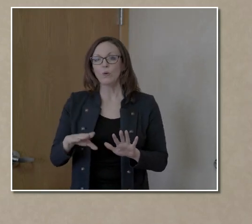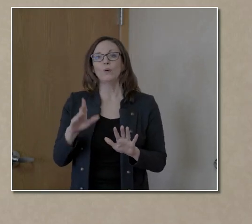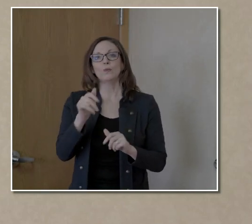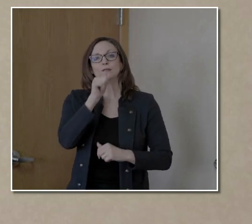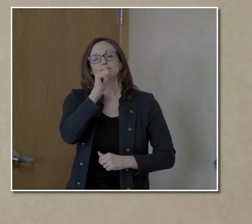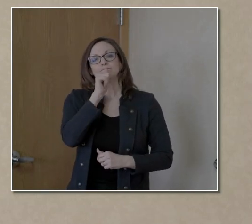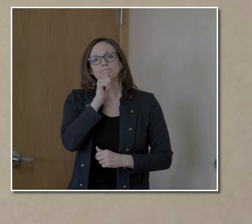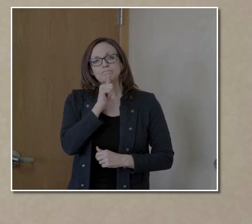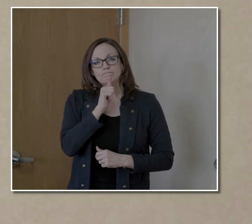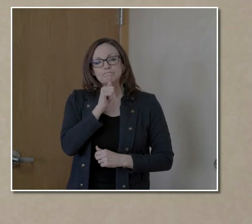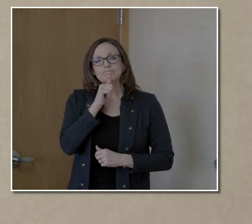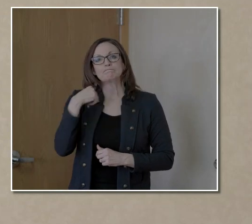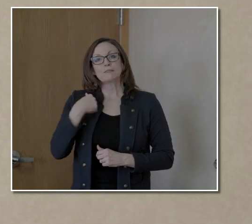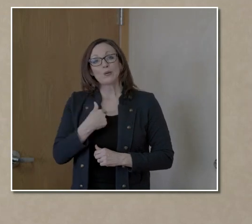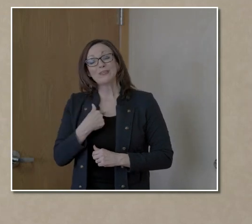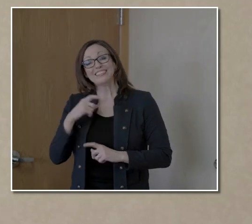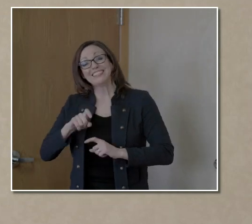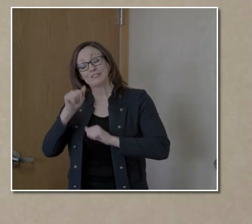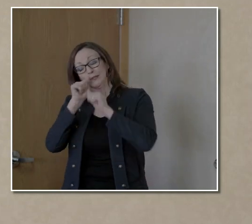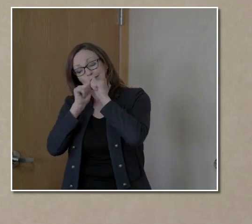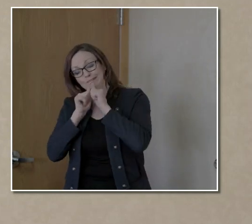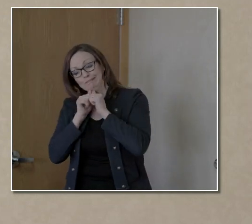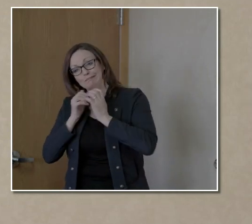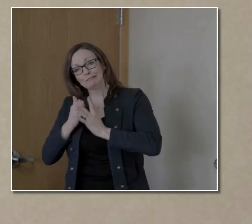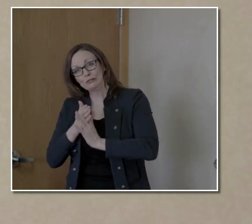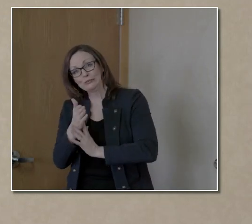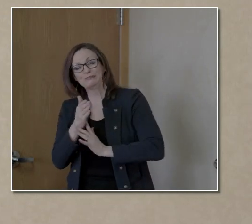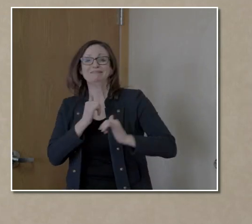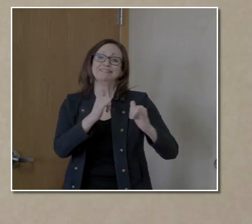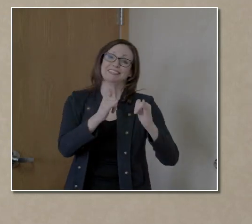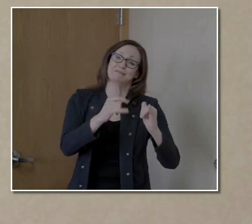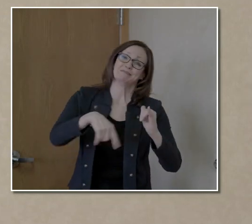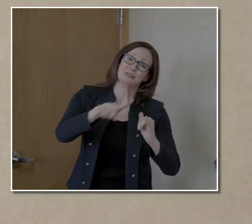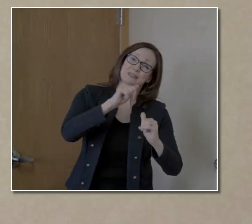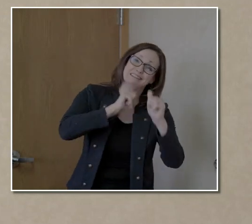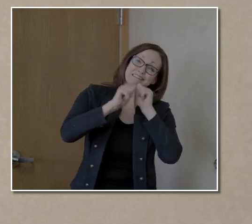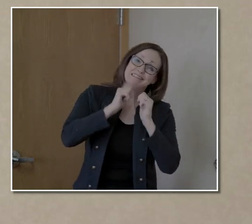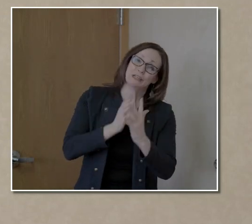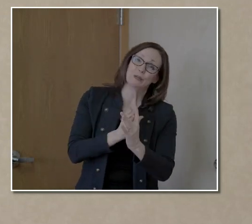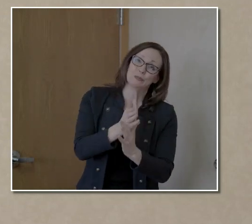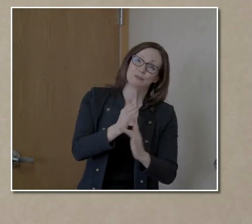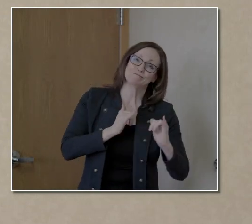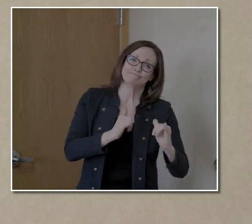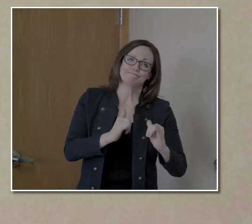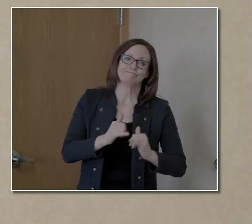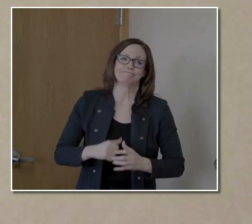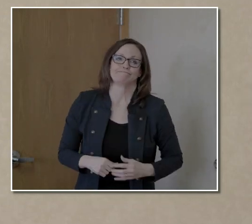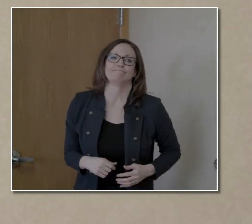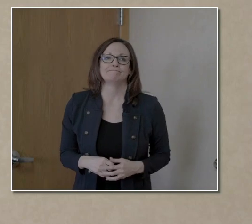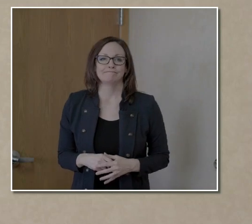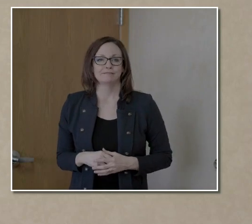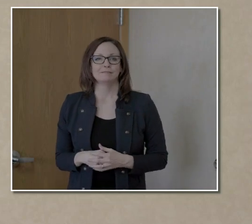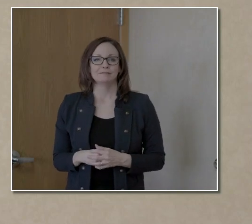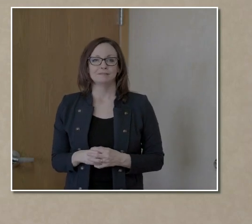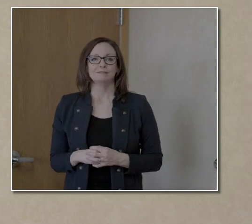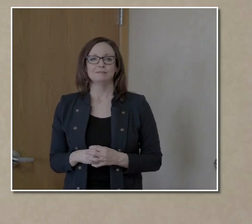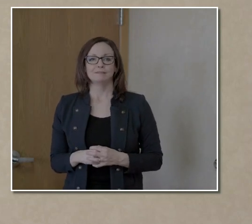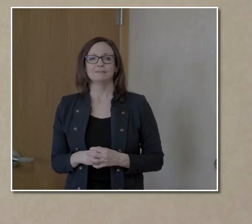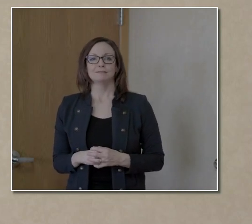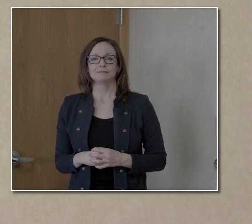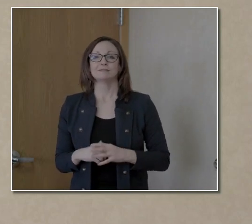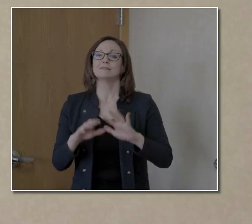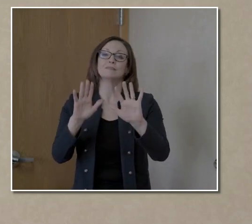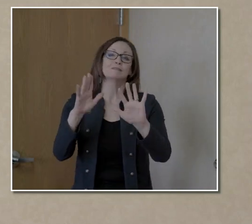to keep a strong response in case we hit a surge, ready and able to deploy again.